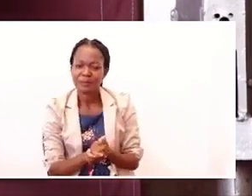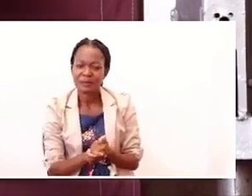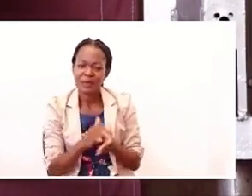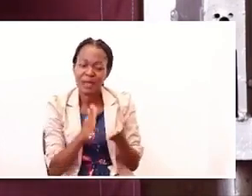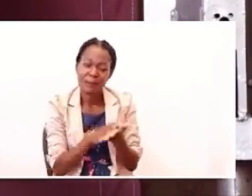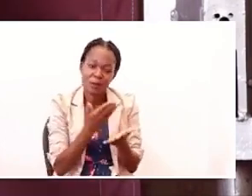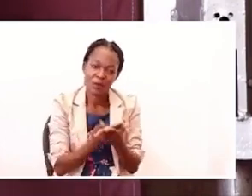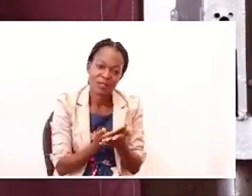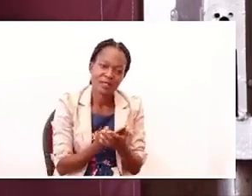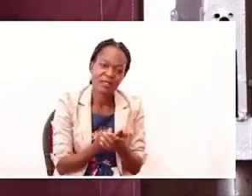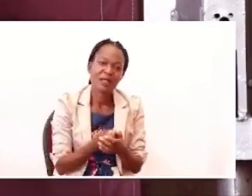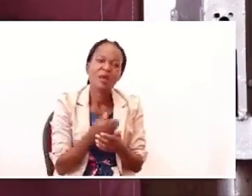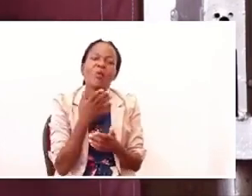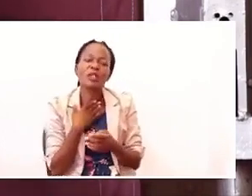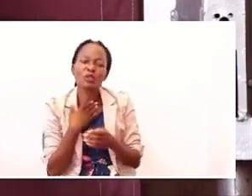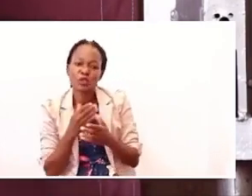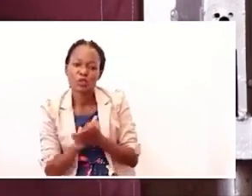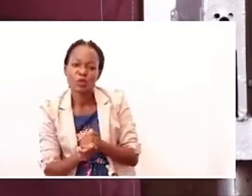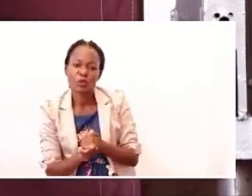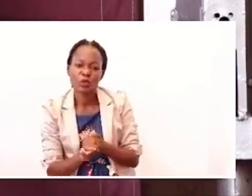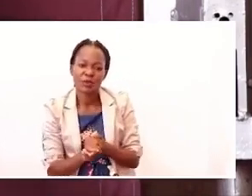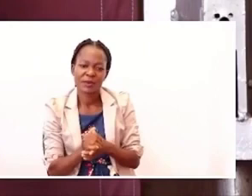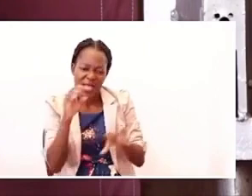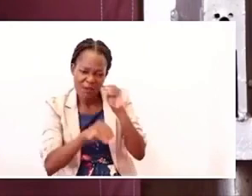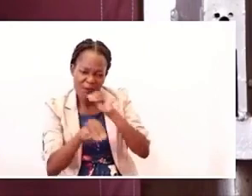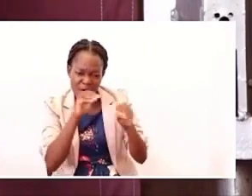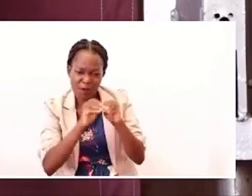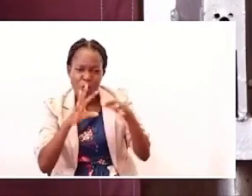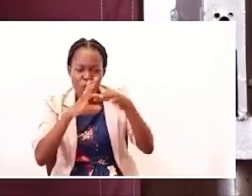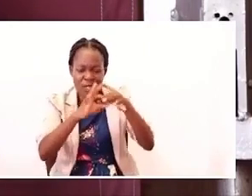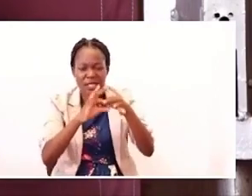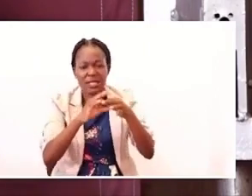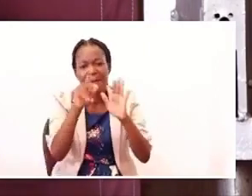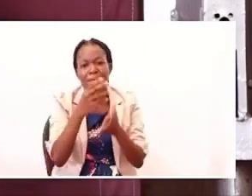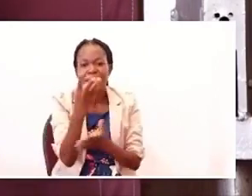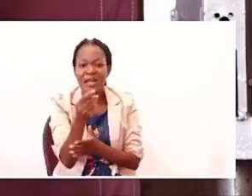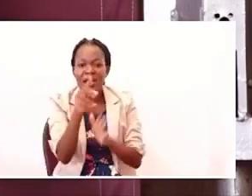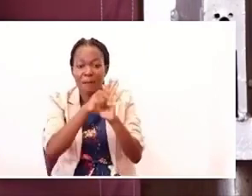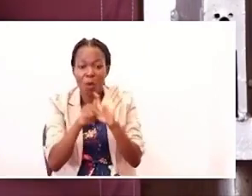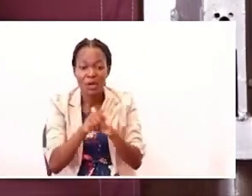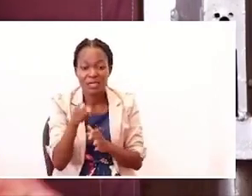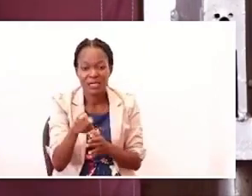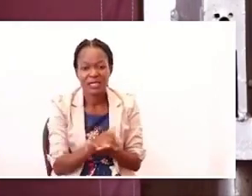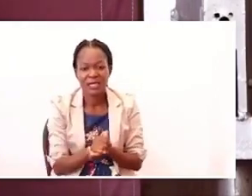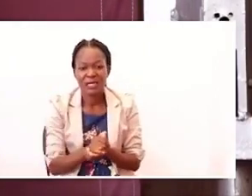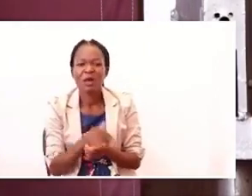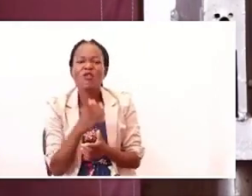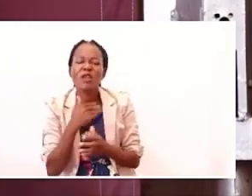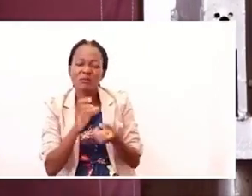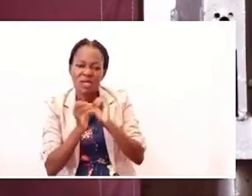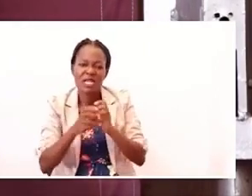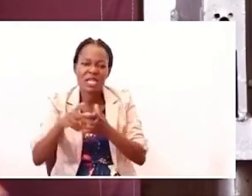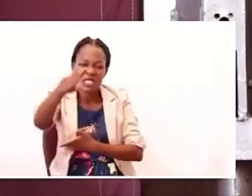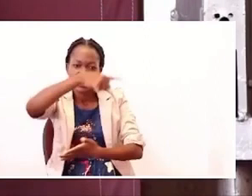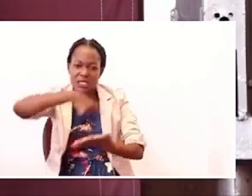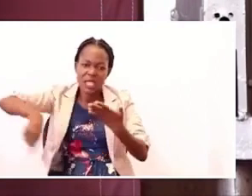because we therefore have to invoke contractionary monetary policy perpetually, we have a vicious cycle. We